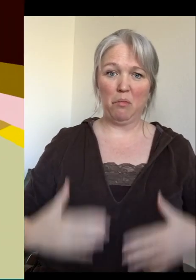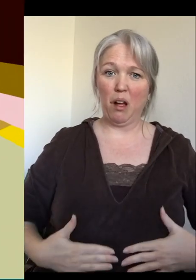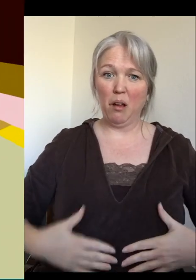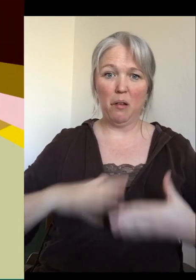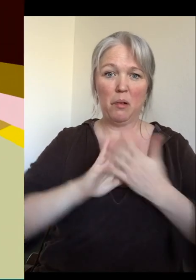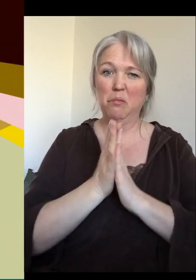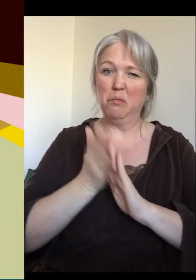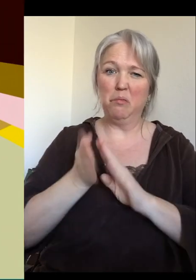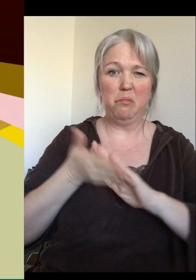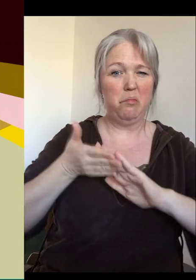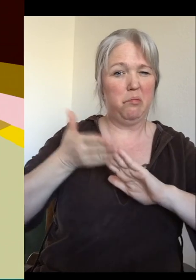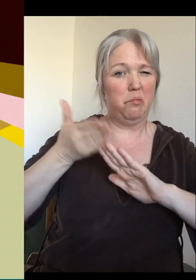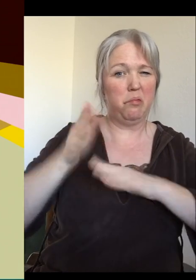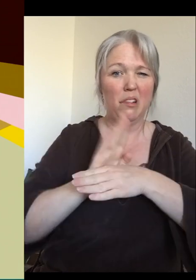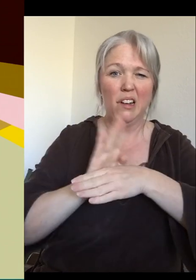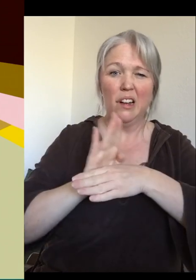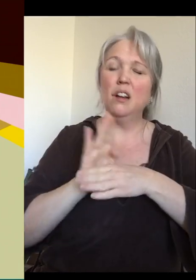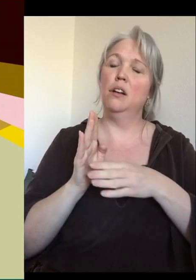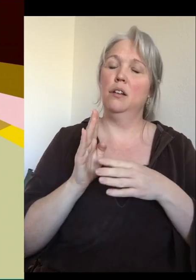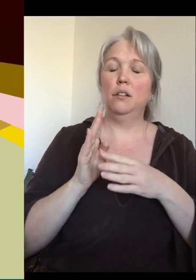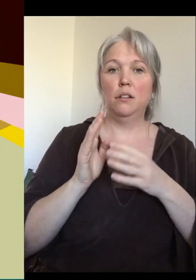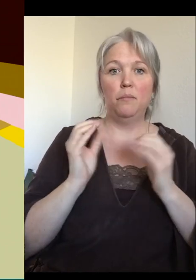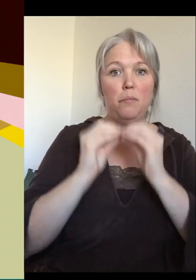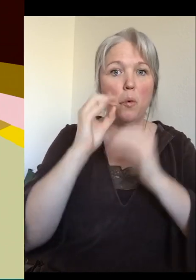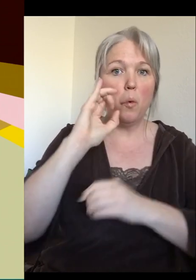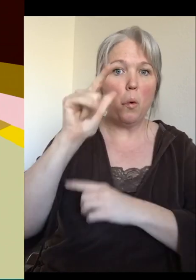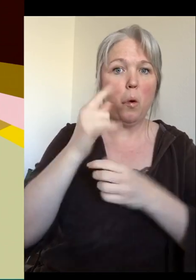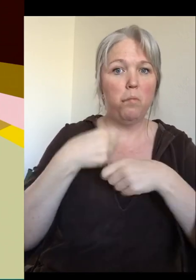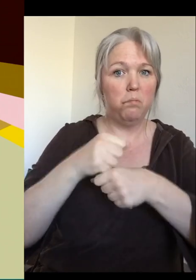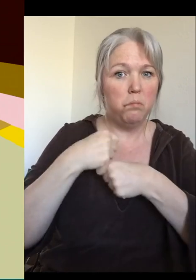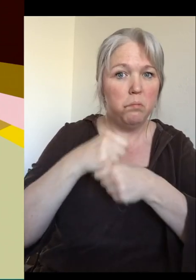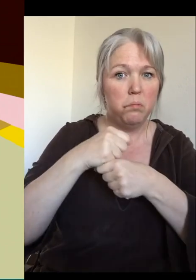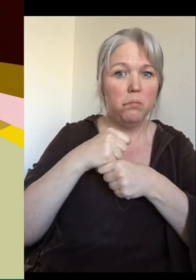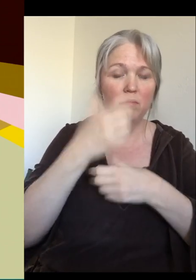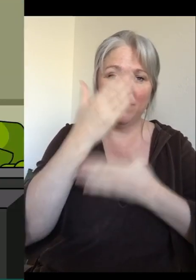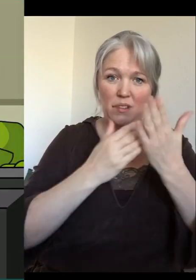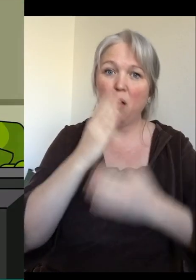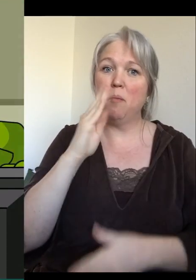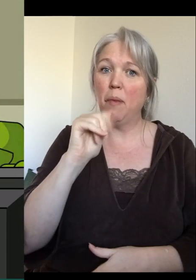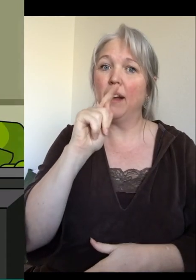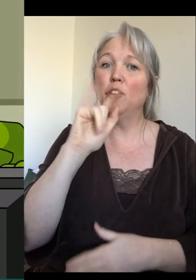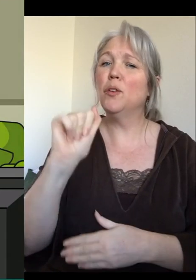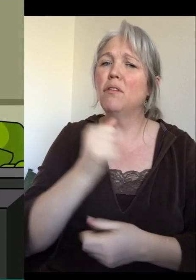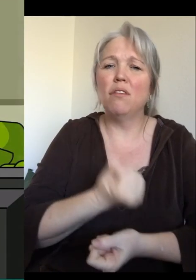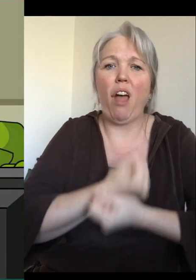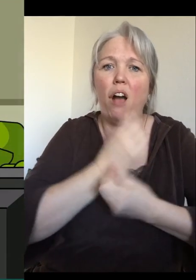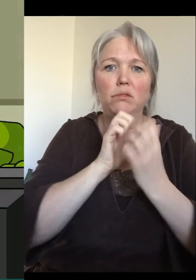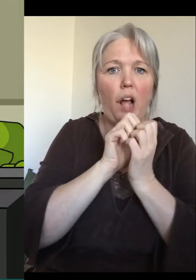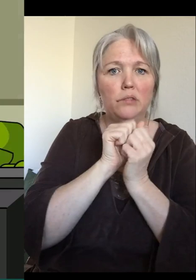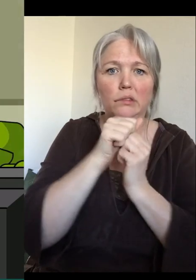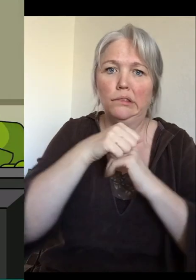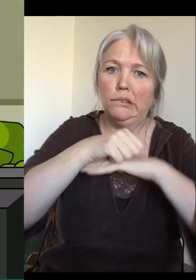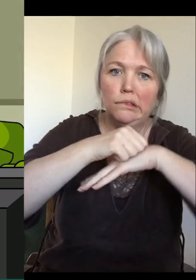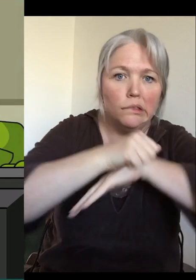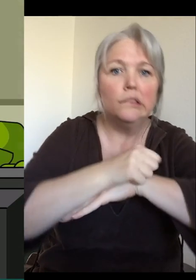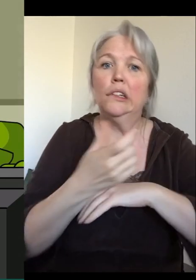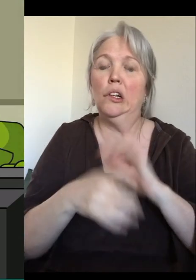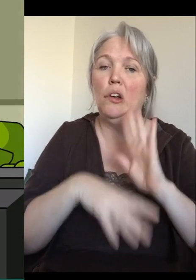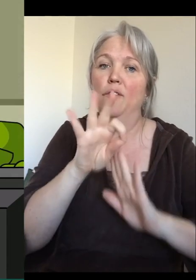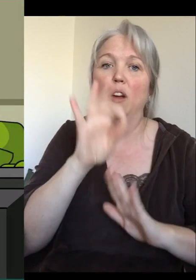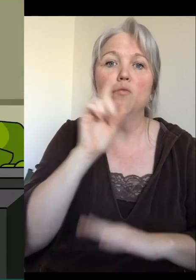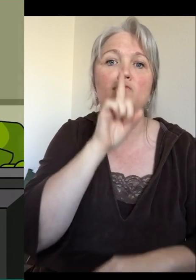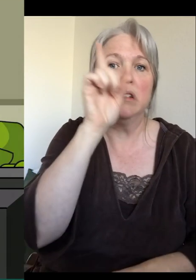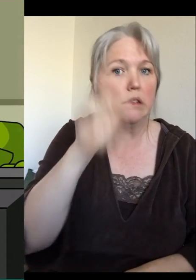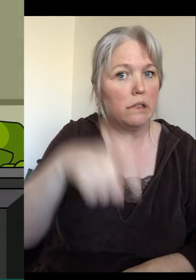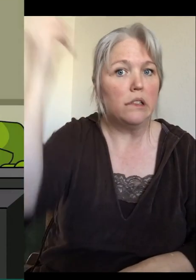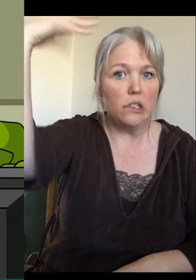Your skin will produce more oils, which some bacteria love to eat. So you'll find that you really need a shower to keep